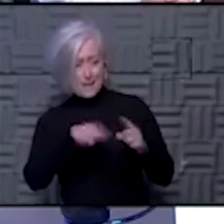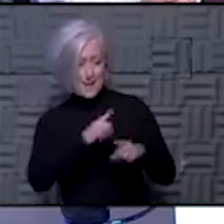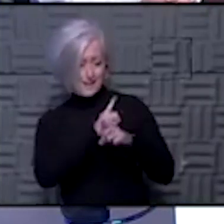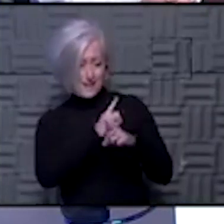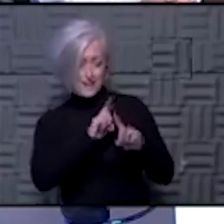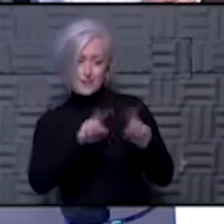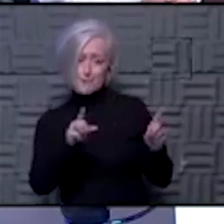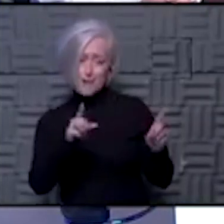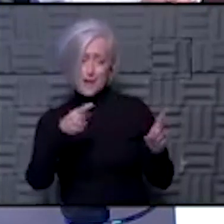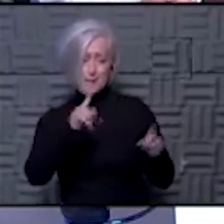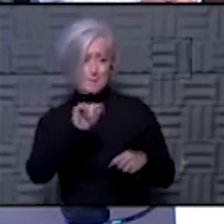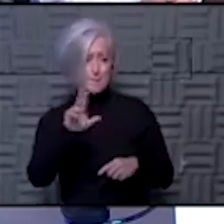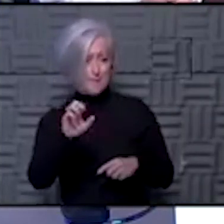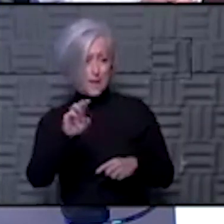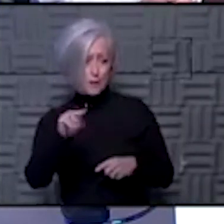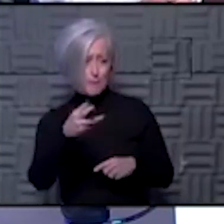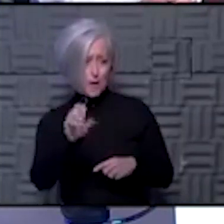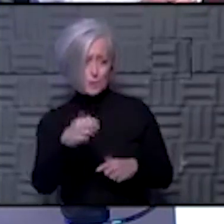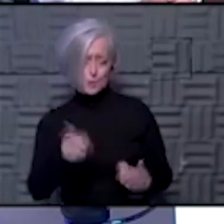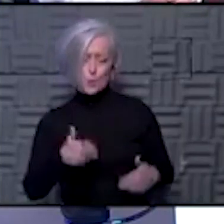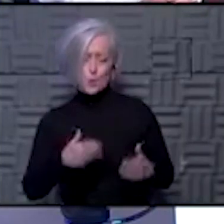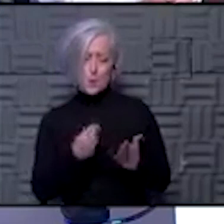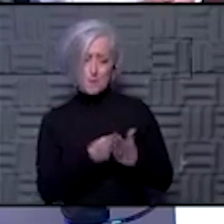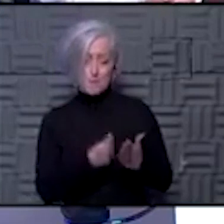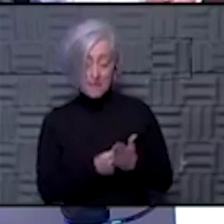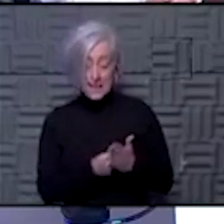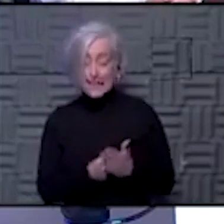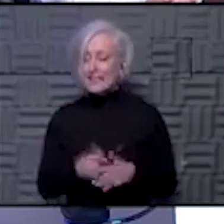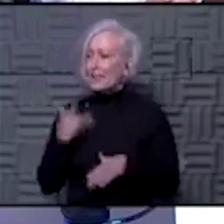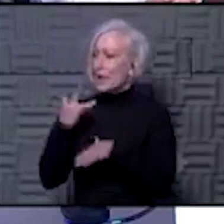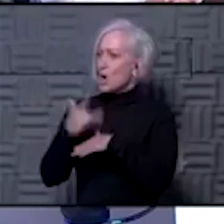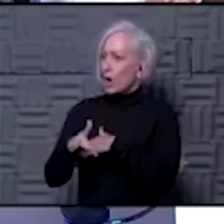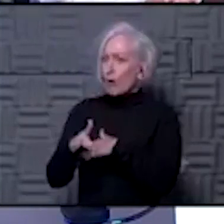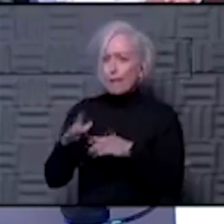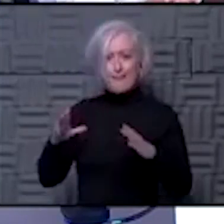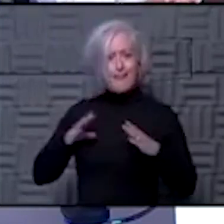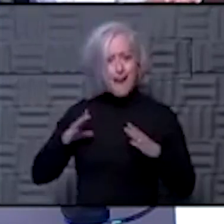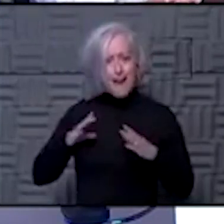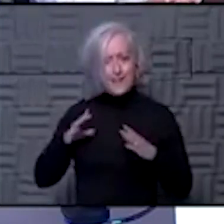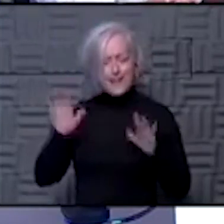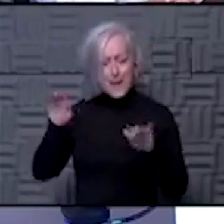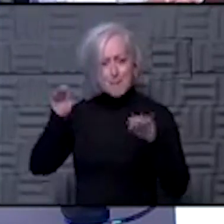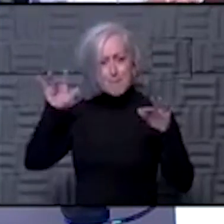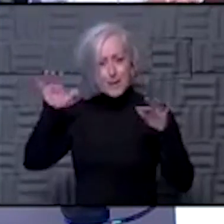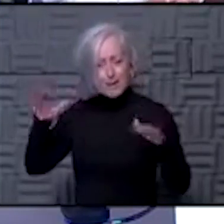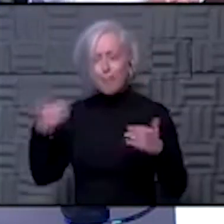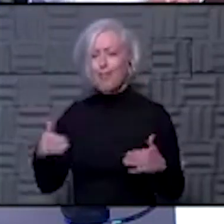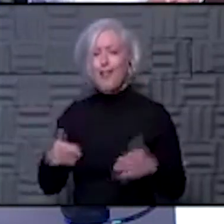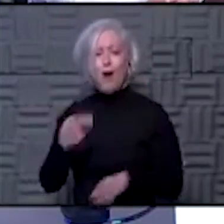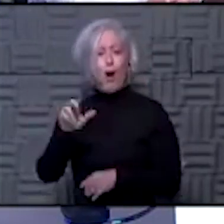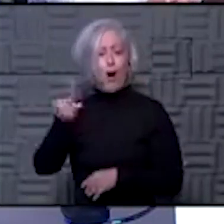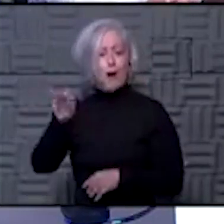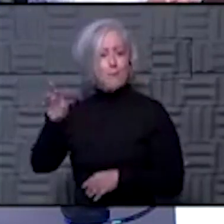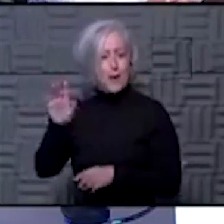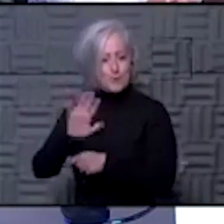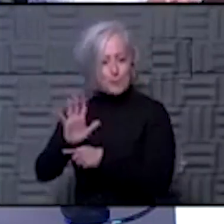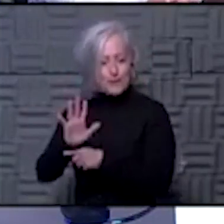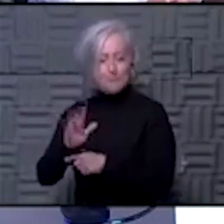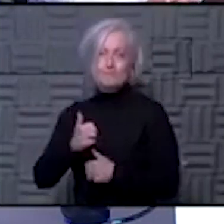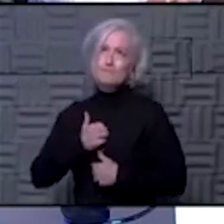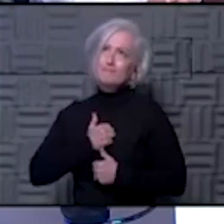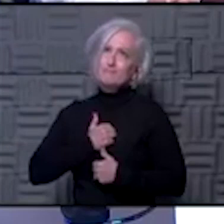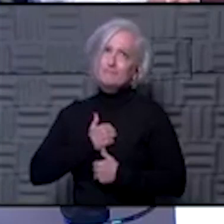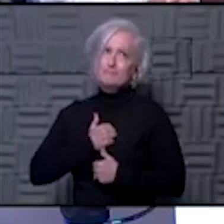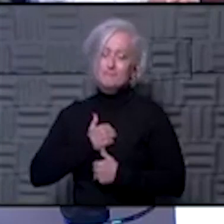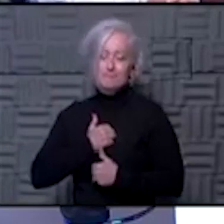Patrick Mahomes, geez, the guy's money. It was an early holiday miracle, like It was a Hallmark movie almost. Yeah. My daughter loves the Hallmark